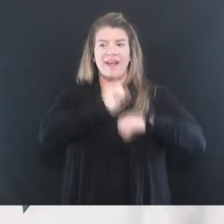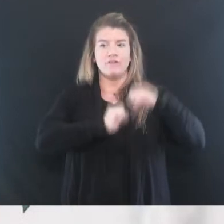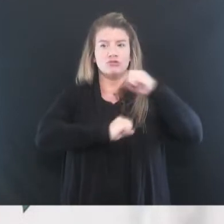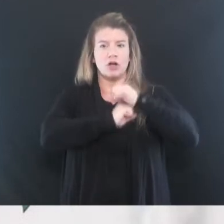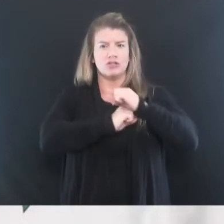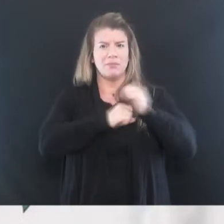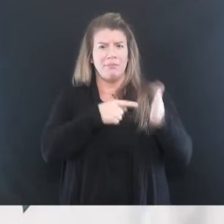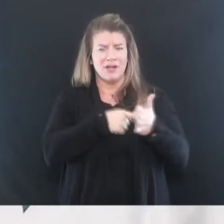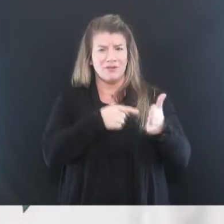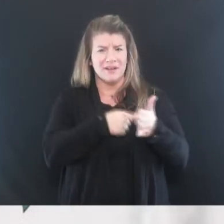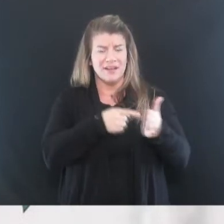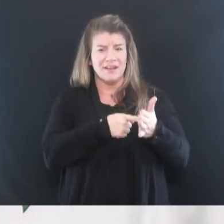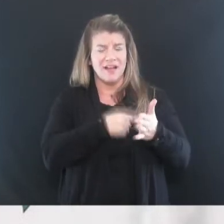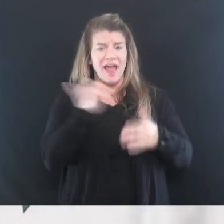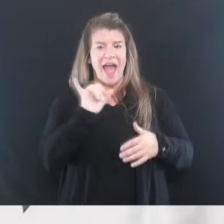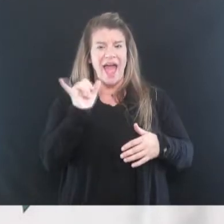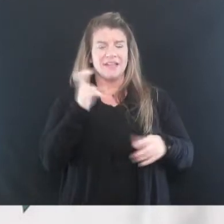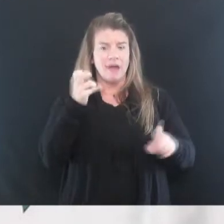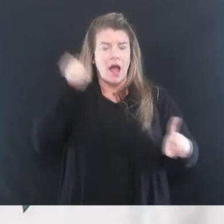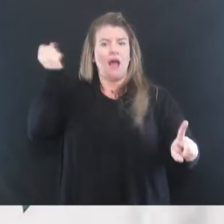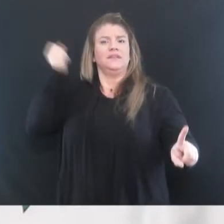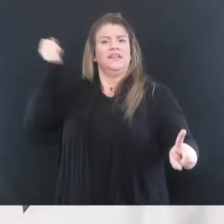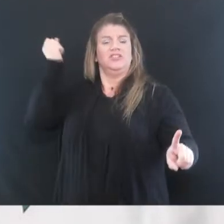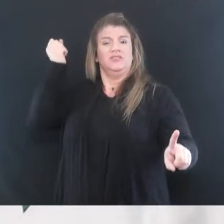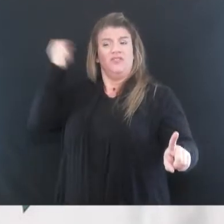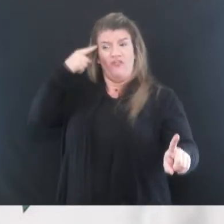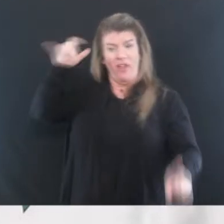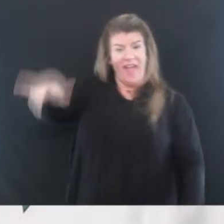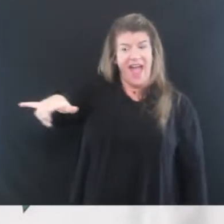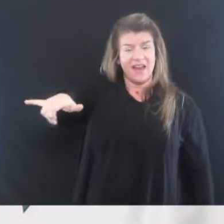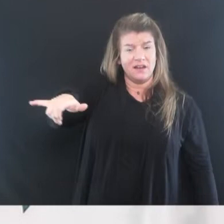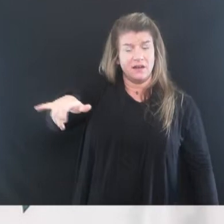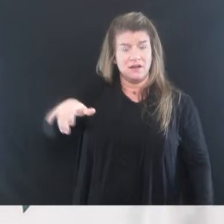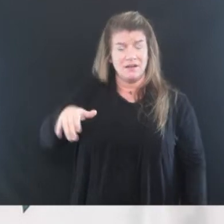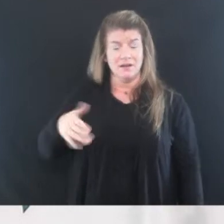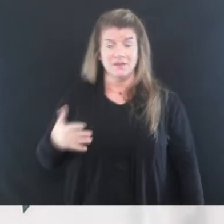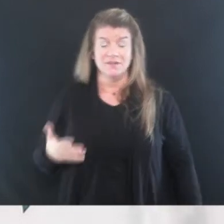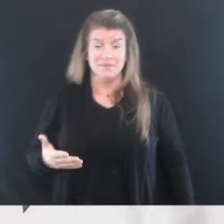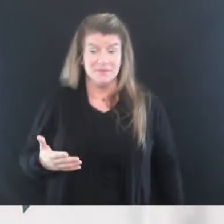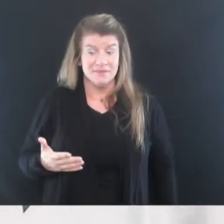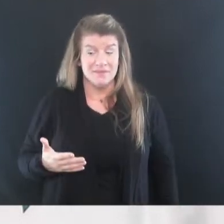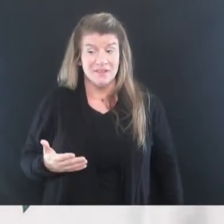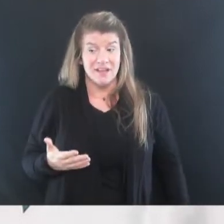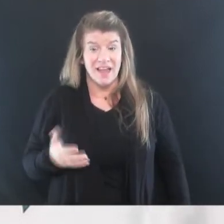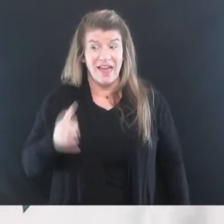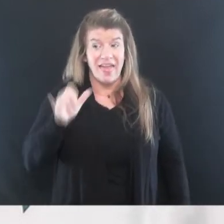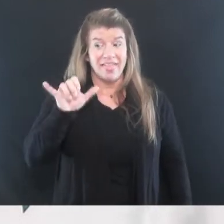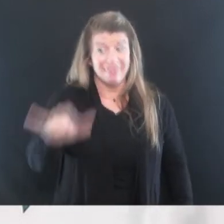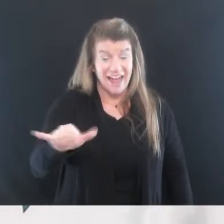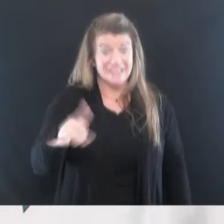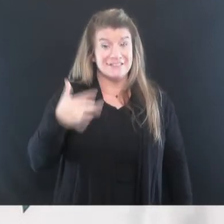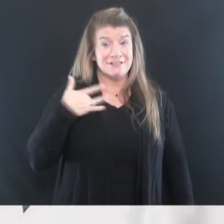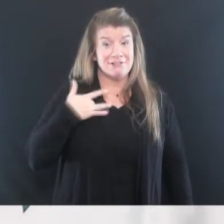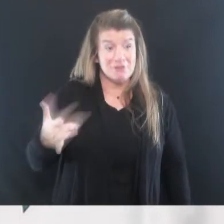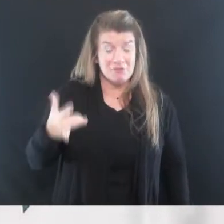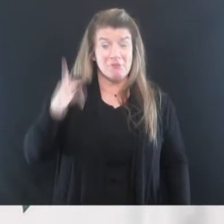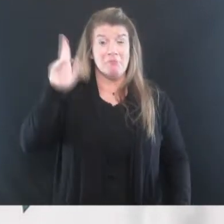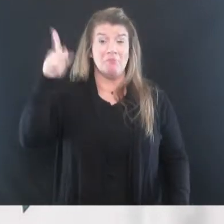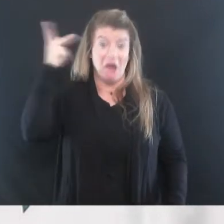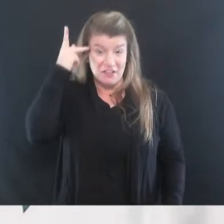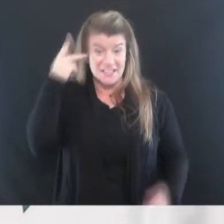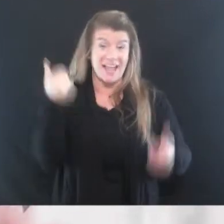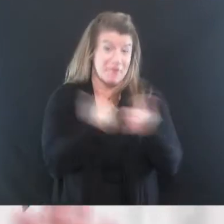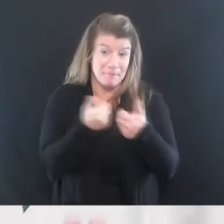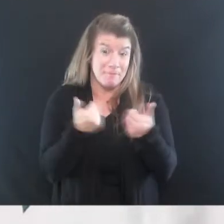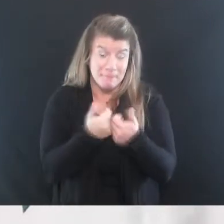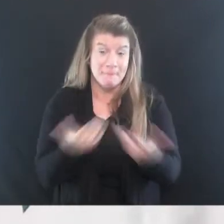bill as hostage to that, is that not anything other than just typical nasty politics? And the